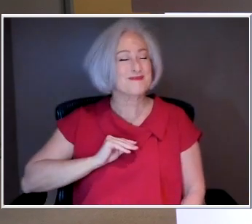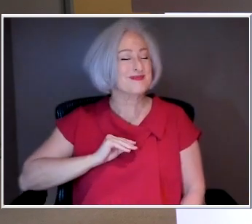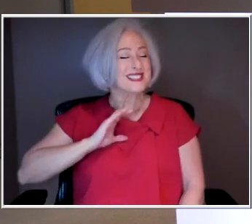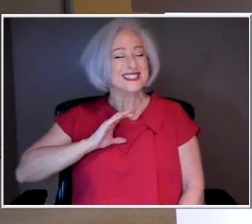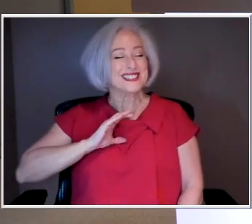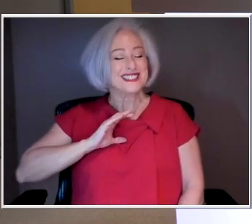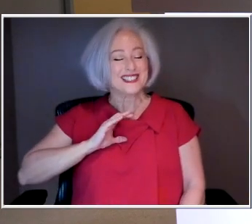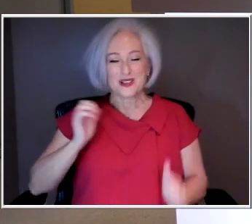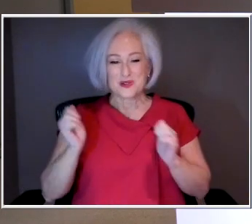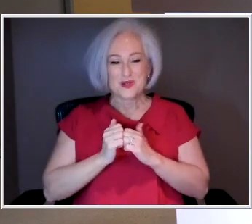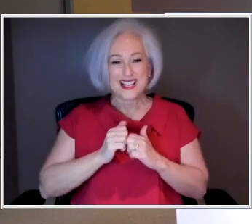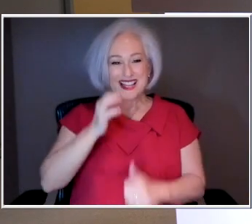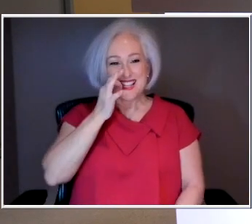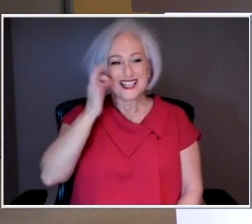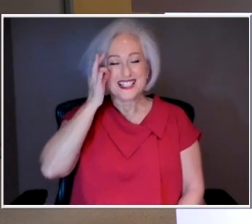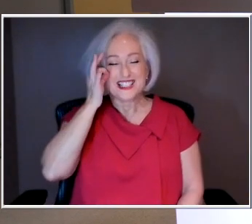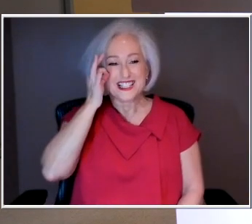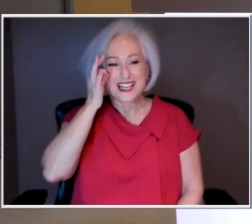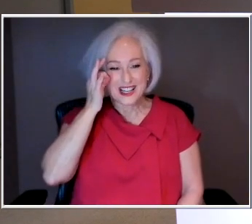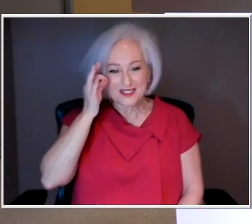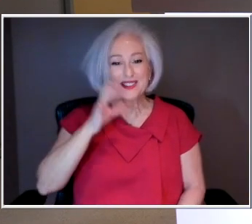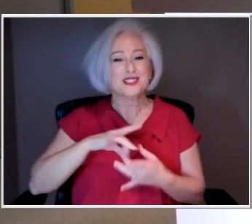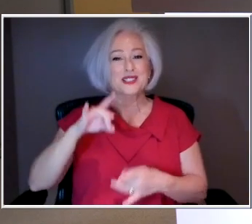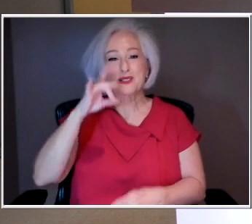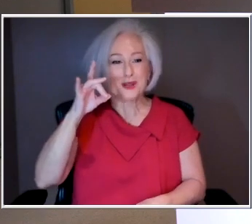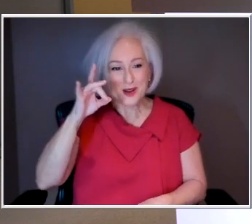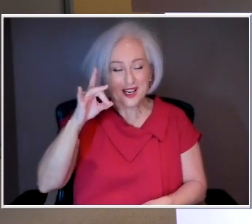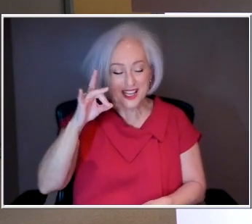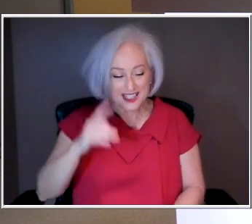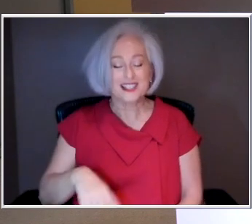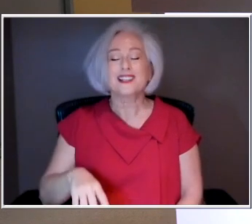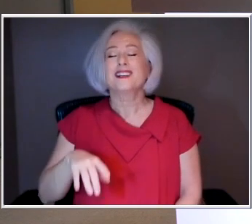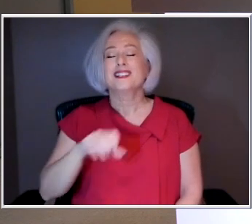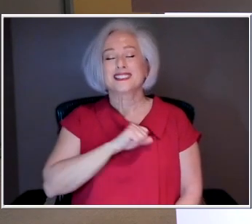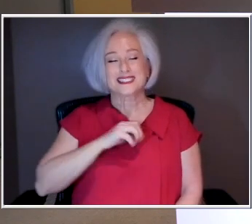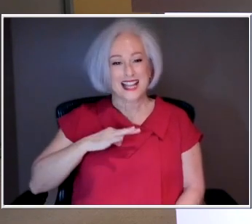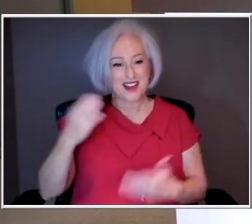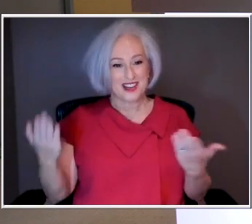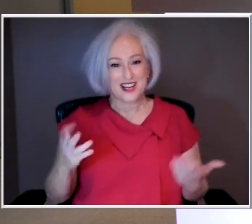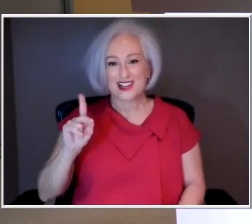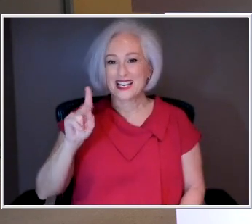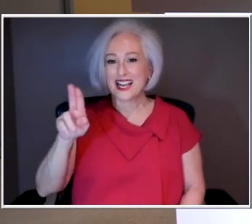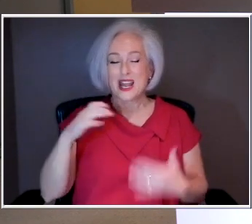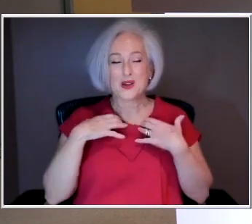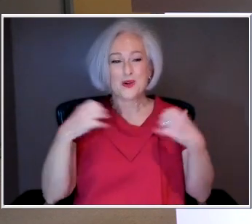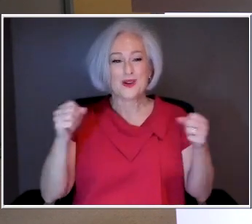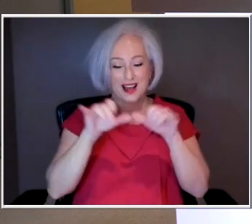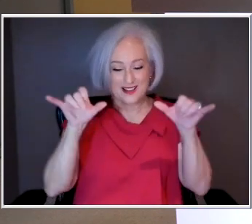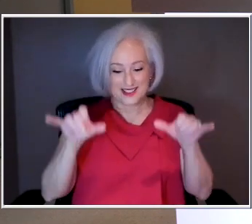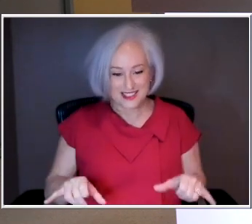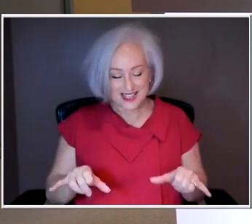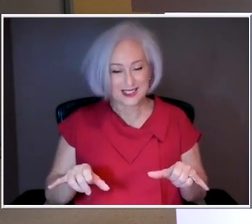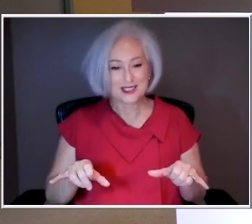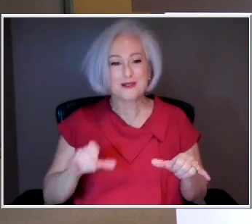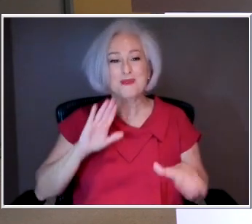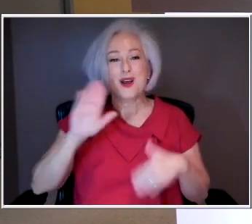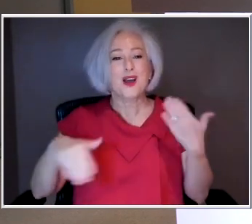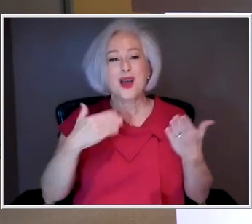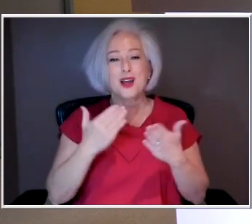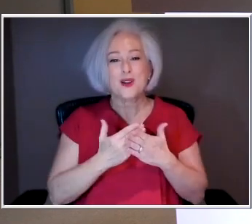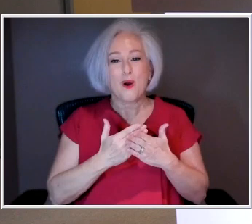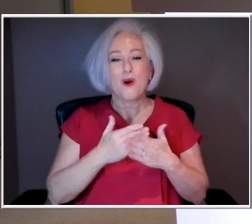City Chiefs and the staff here at the University of Kansas Health System, keeping the players and all of Chiefs Kingdom in good health. And I